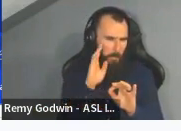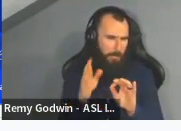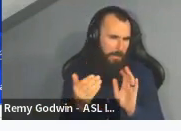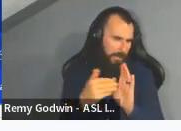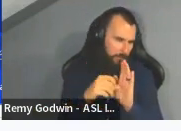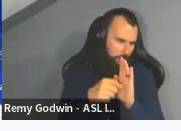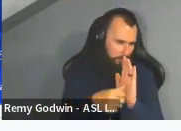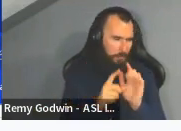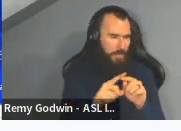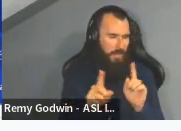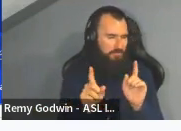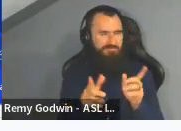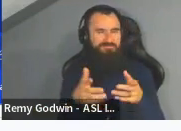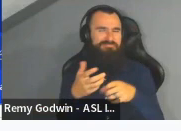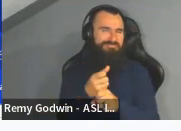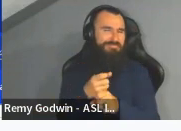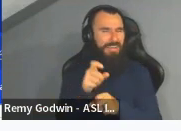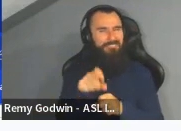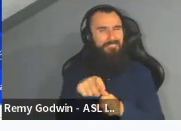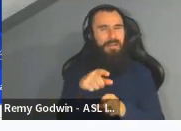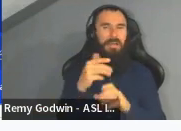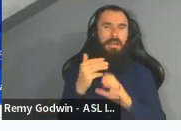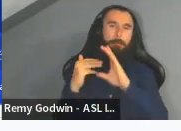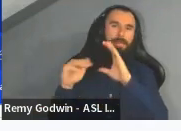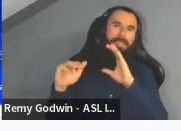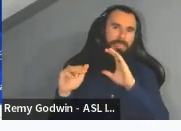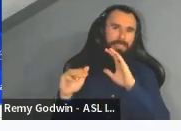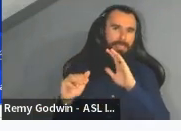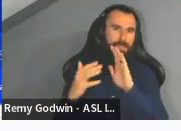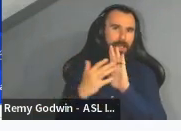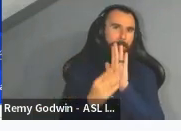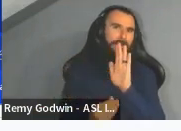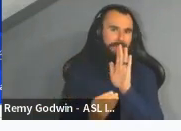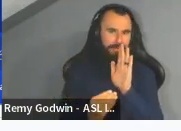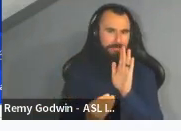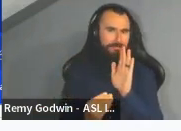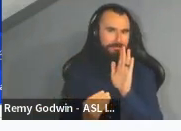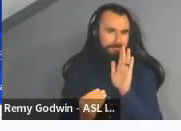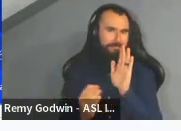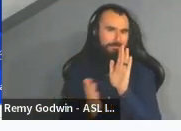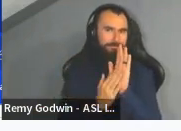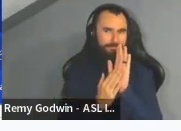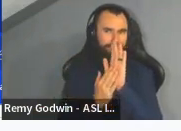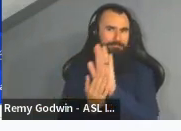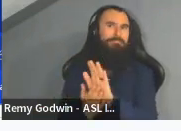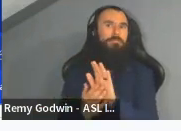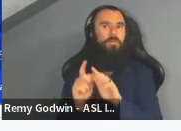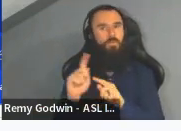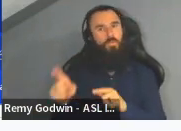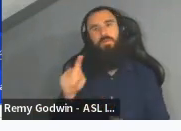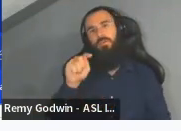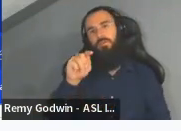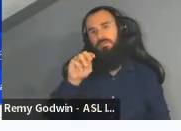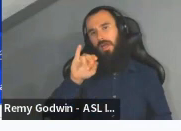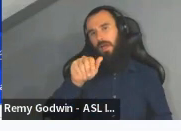send an email copy and to Tanya May at the